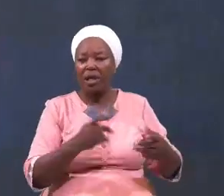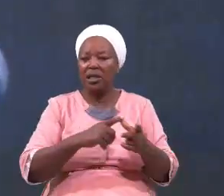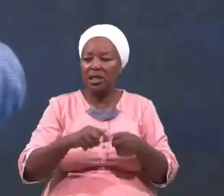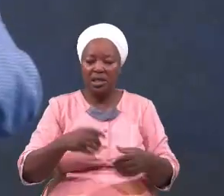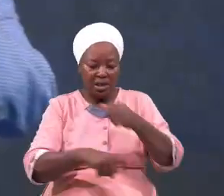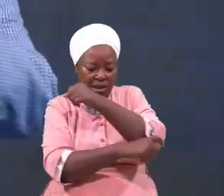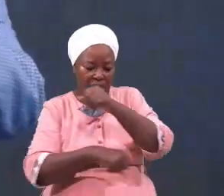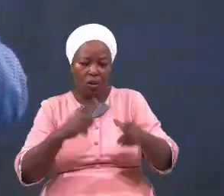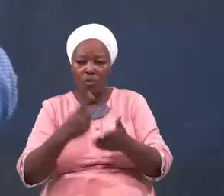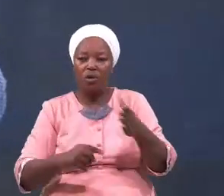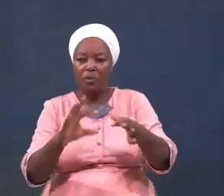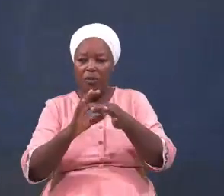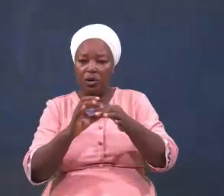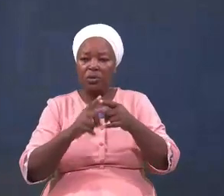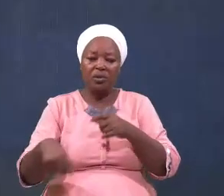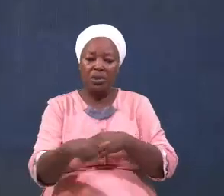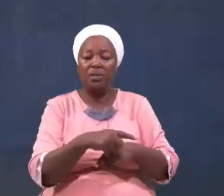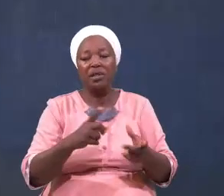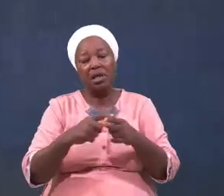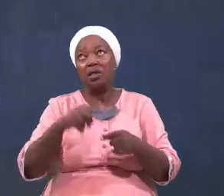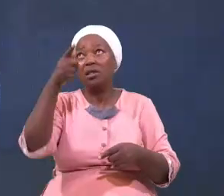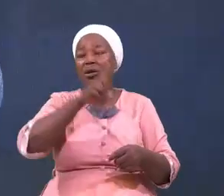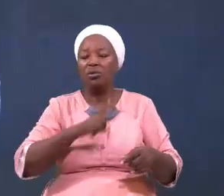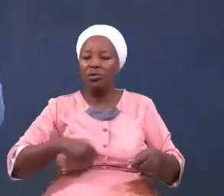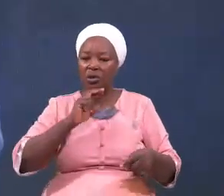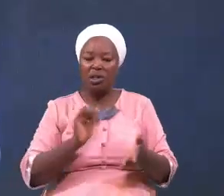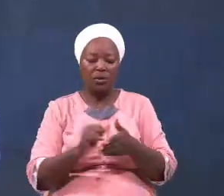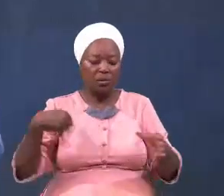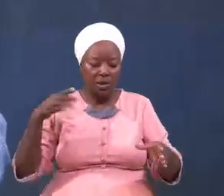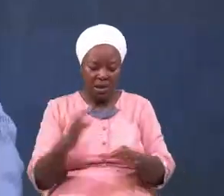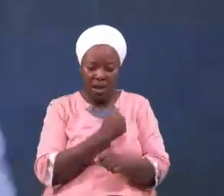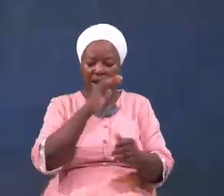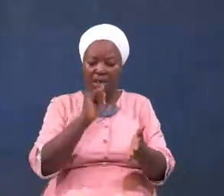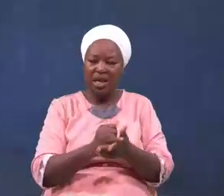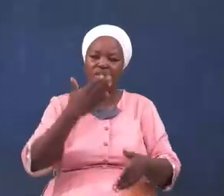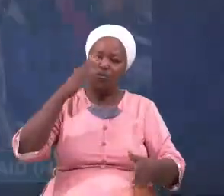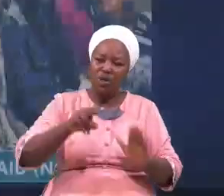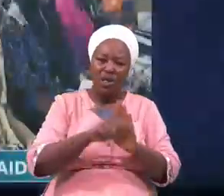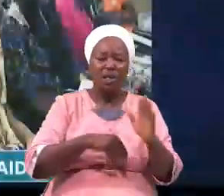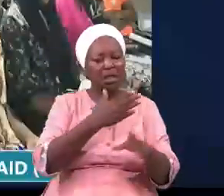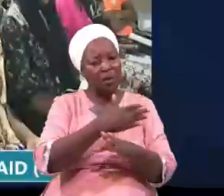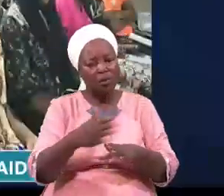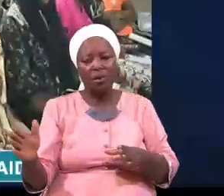to them. He says, take that wickedness away.